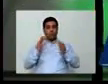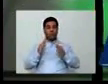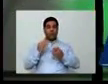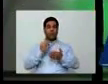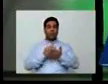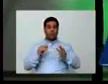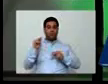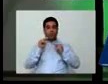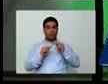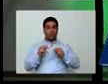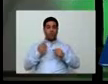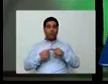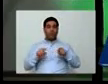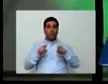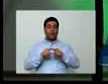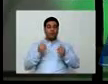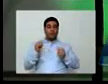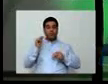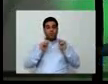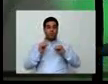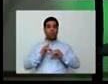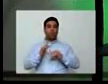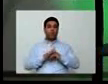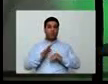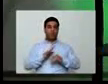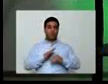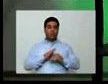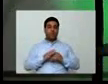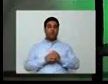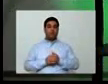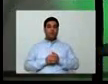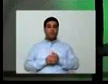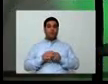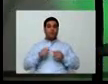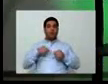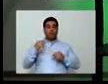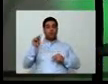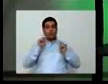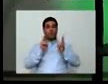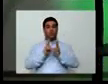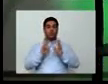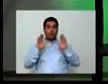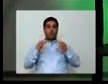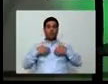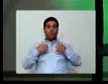Aziz o'quvchilar, shuning bilan sizlarga yetkazmoqchi bo'lgan ma'lumotlarimiz ana shulardan iborat edi. Kelasi darslarda ko'rishguncha xayr, sog' omon bo'ling.